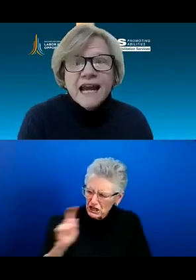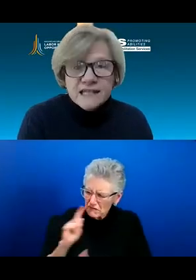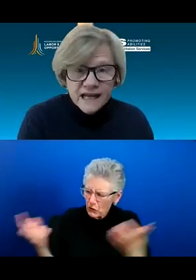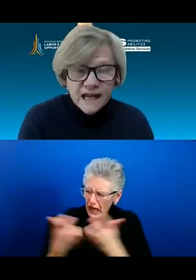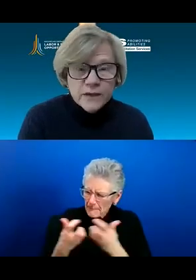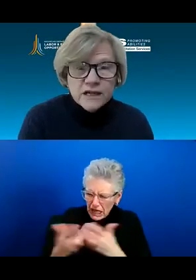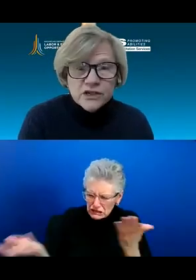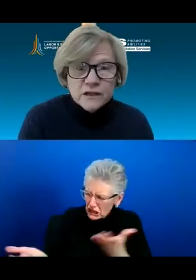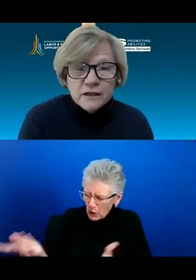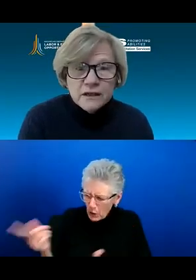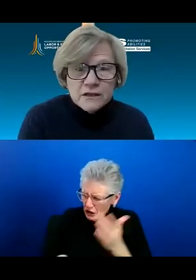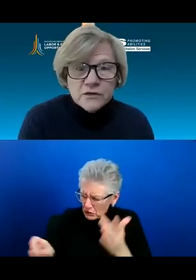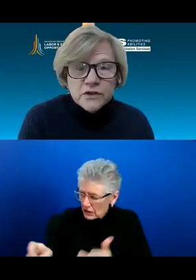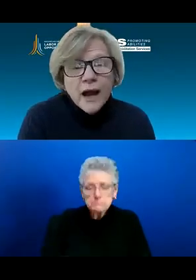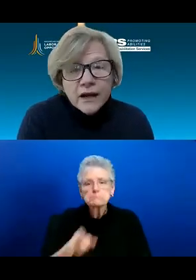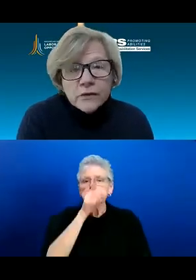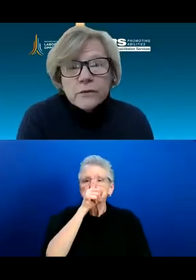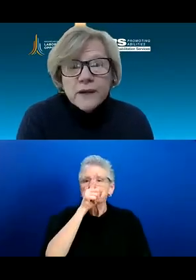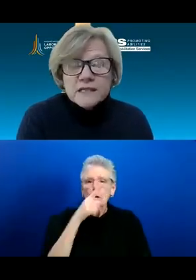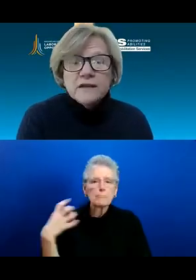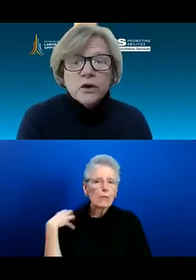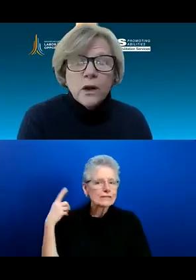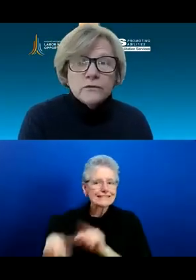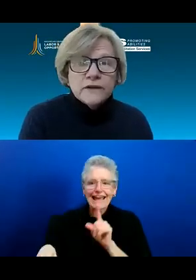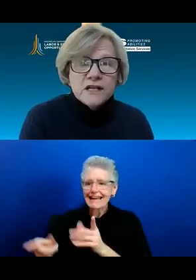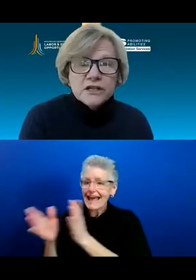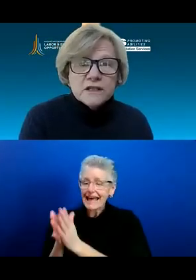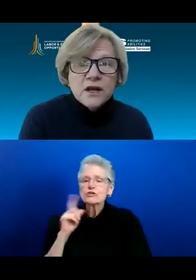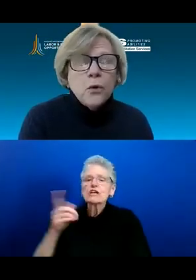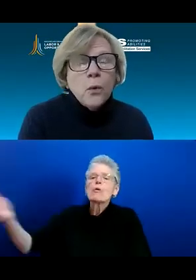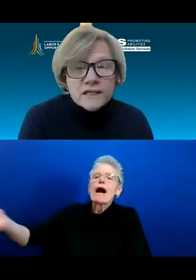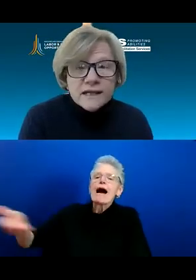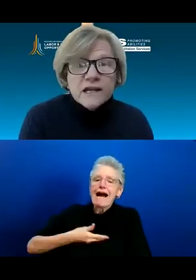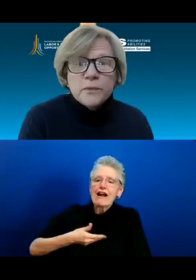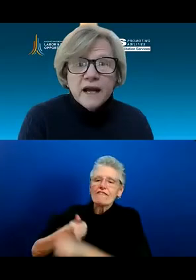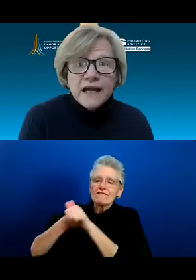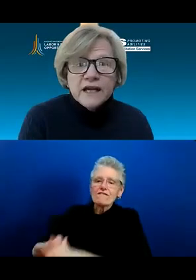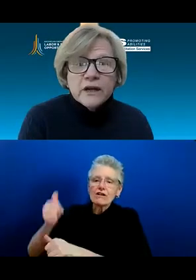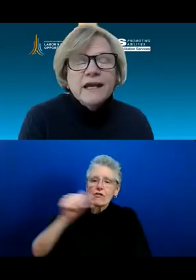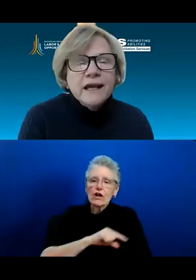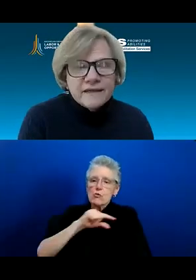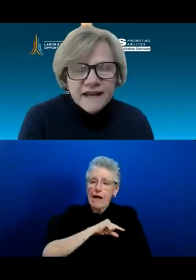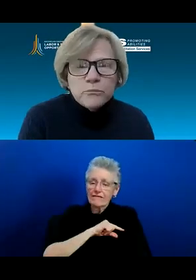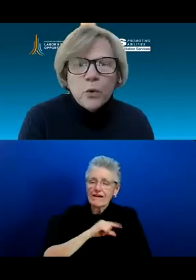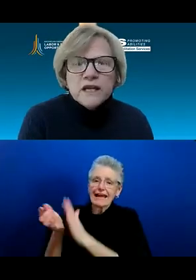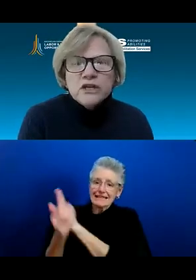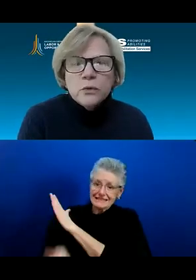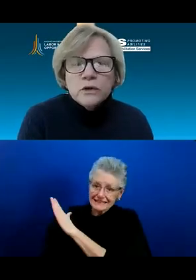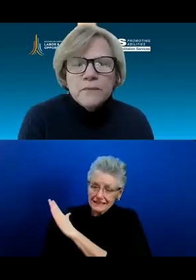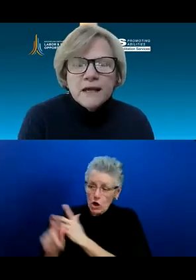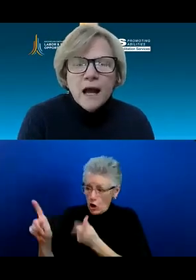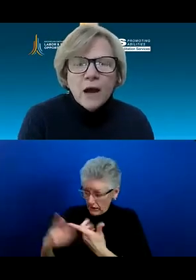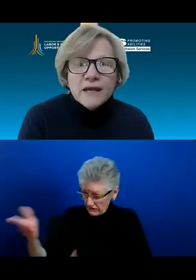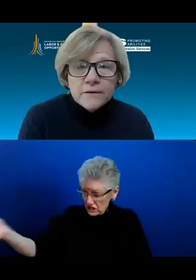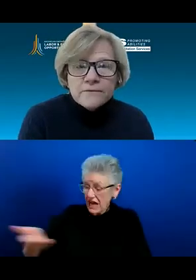need as an accommodation, so that you hire them based on their qualifications. Once they have been hired, at that point, you